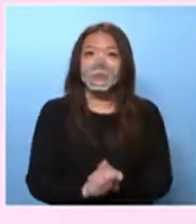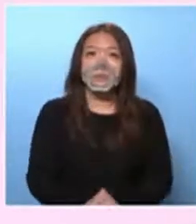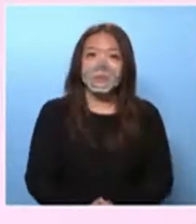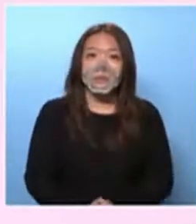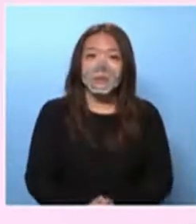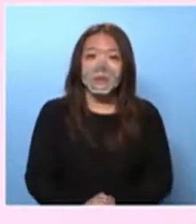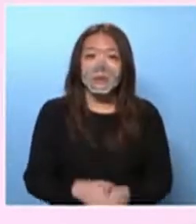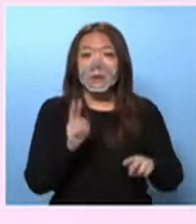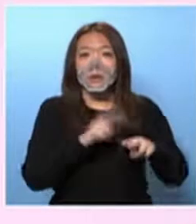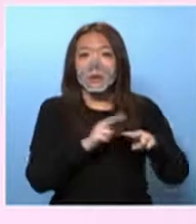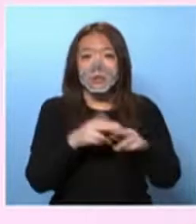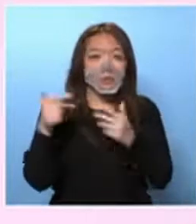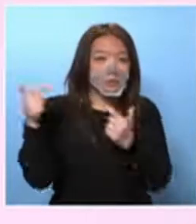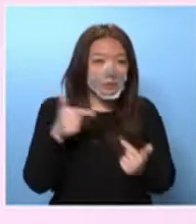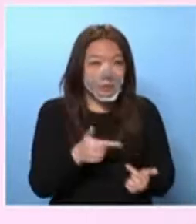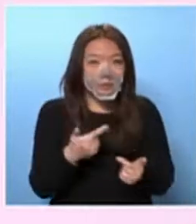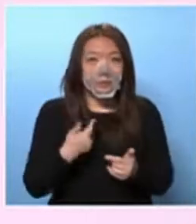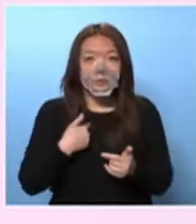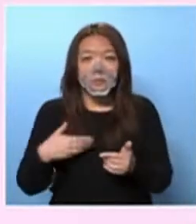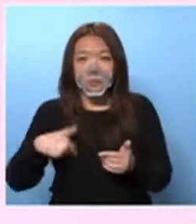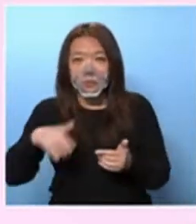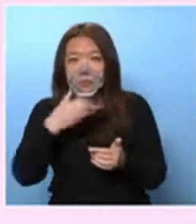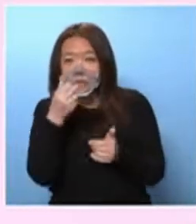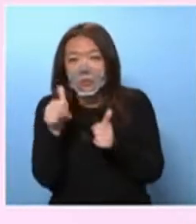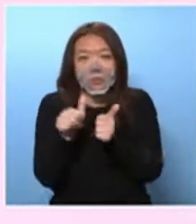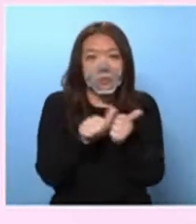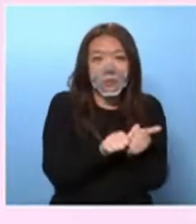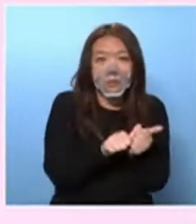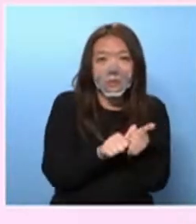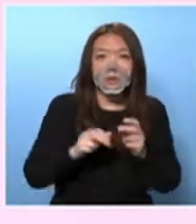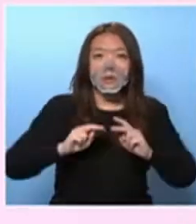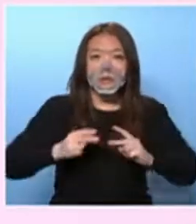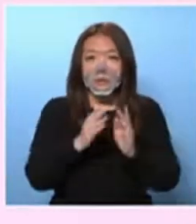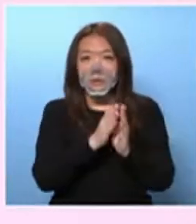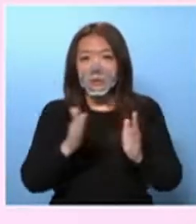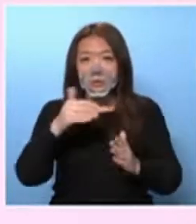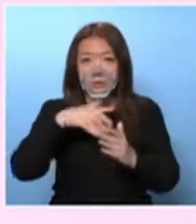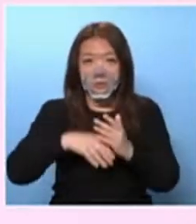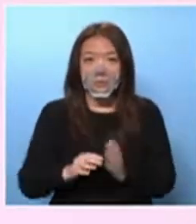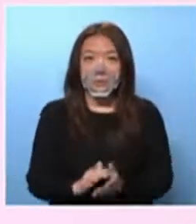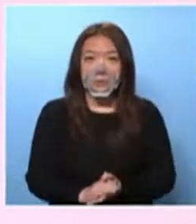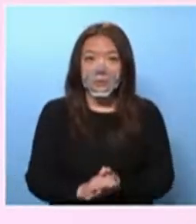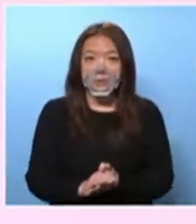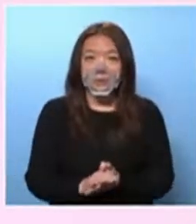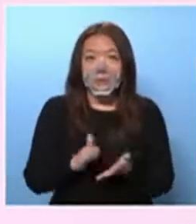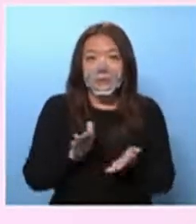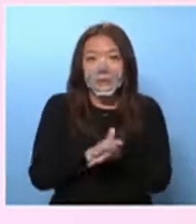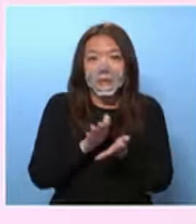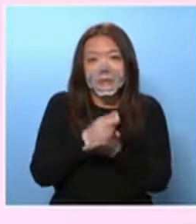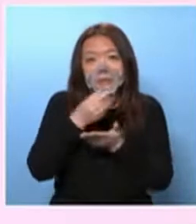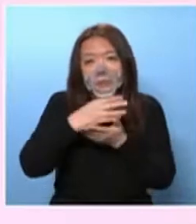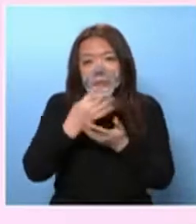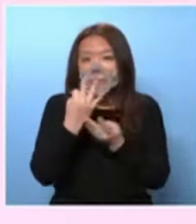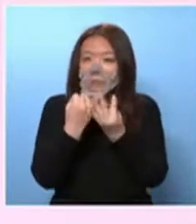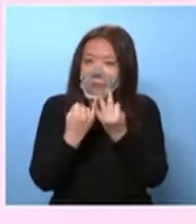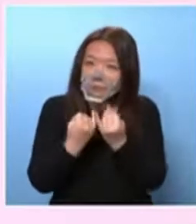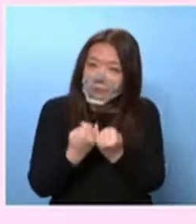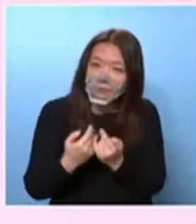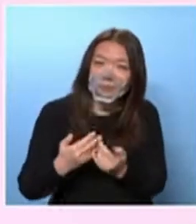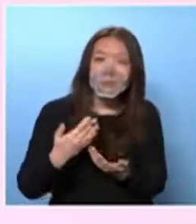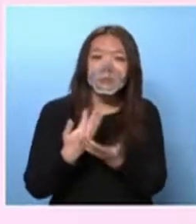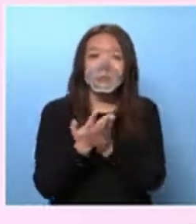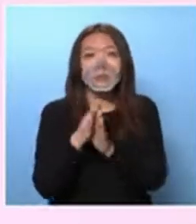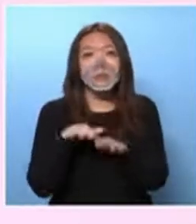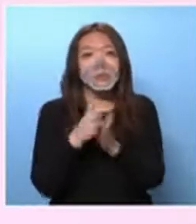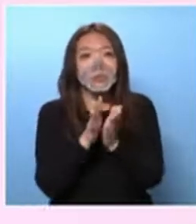Our country has always provided the strongest backing for Hong Kong. During the ups and downs of our development,